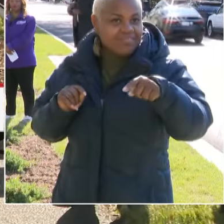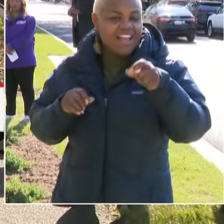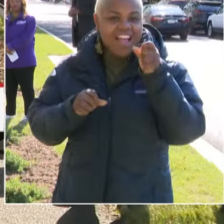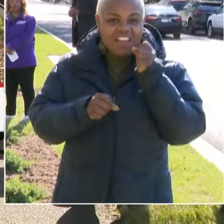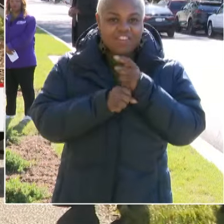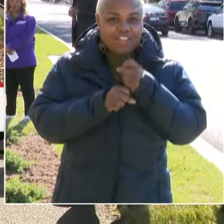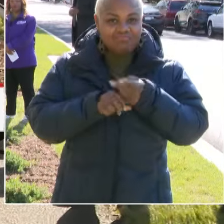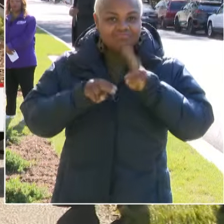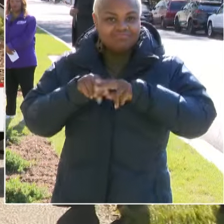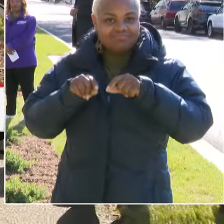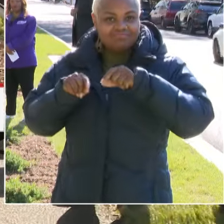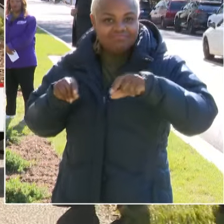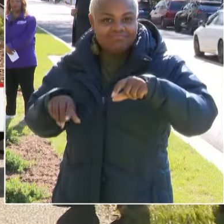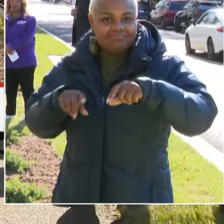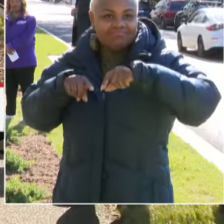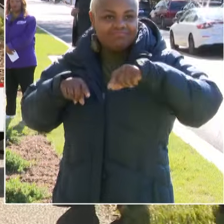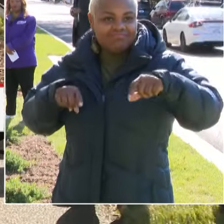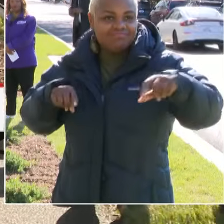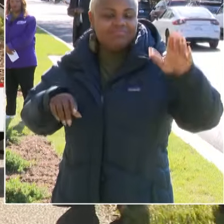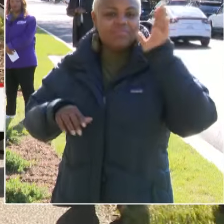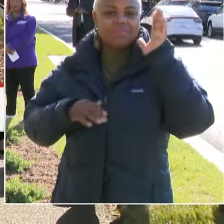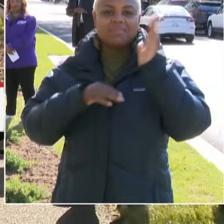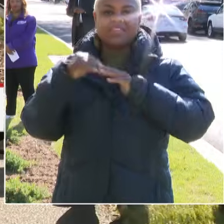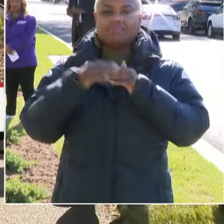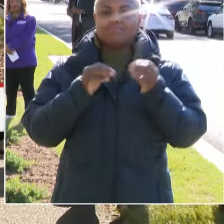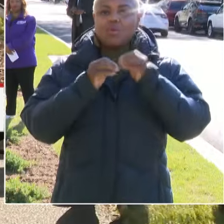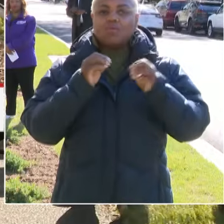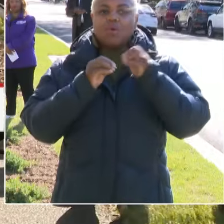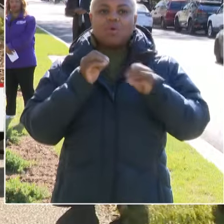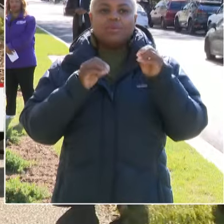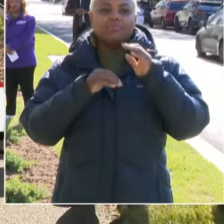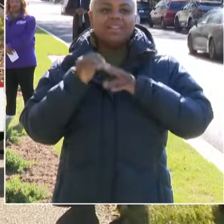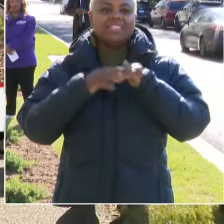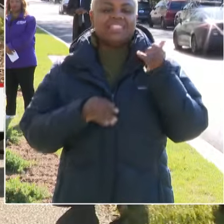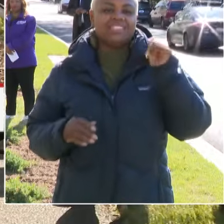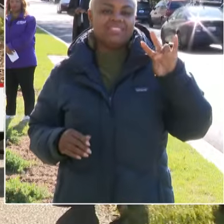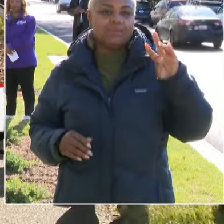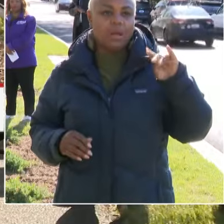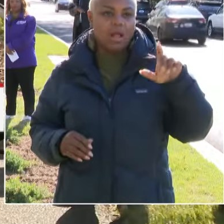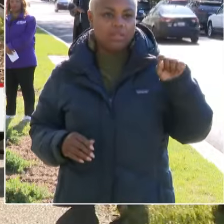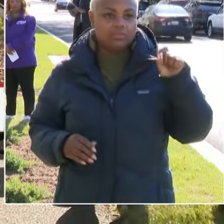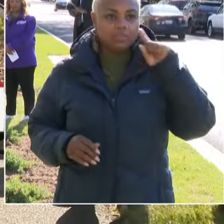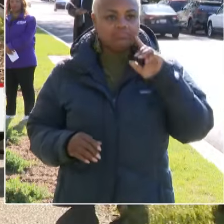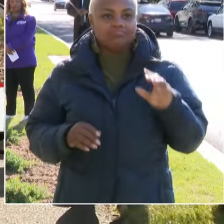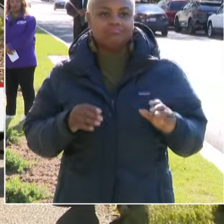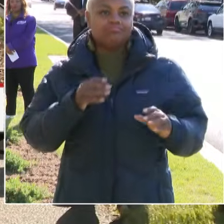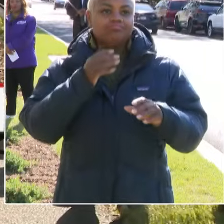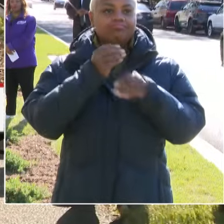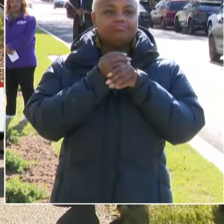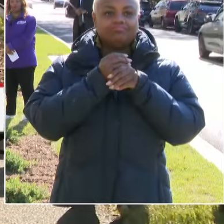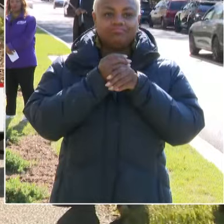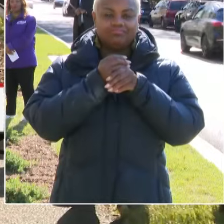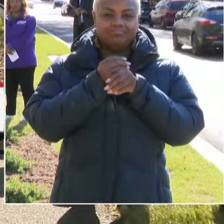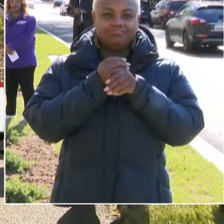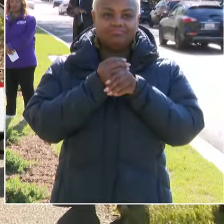next 6 years, we'll build more than 17 miles across the district. So this new MBT